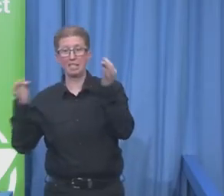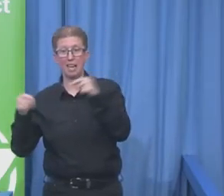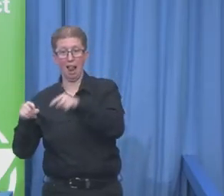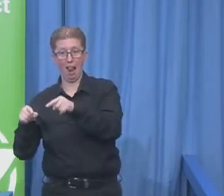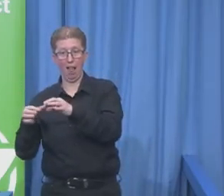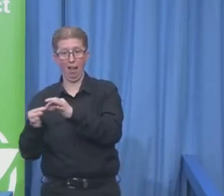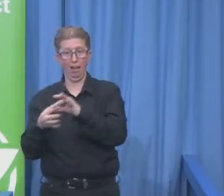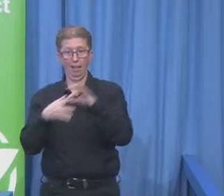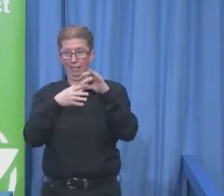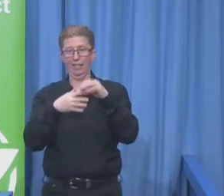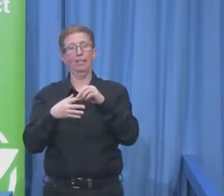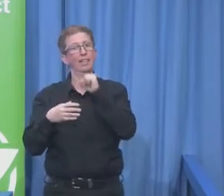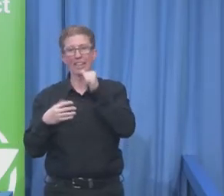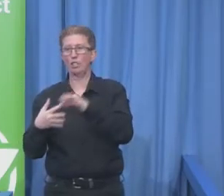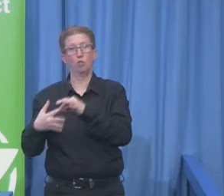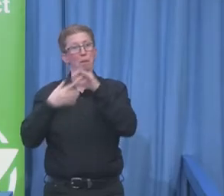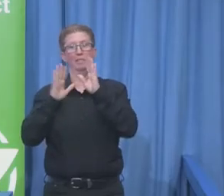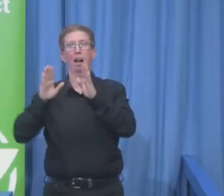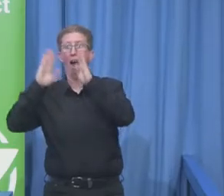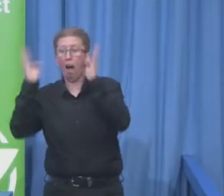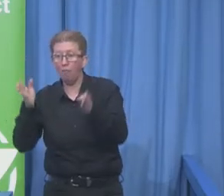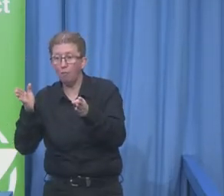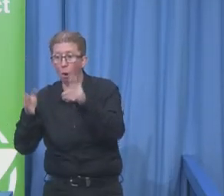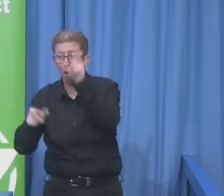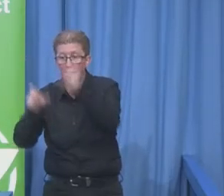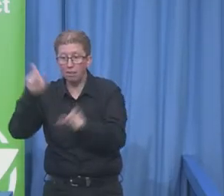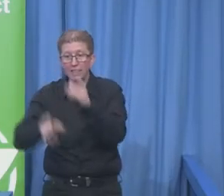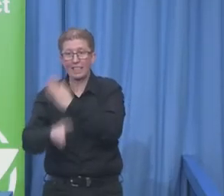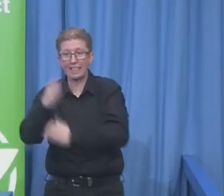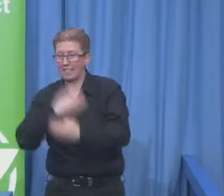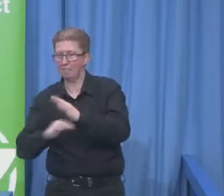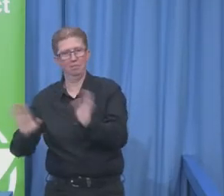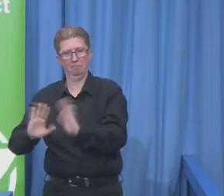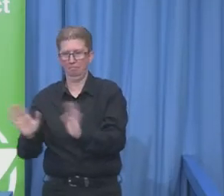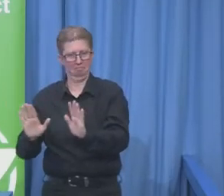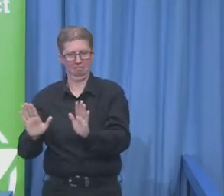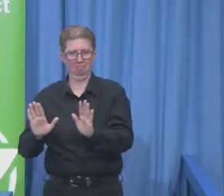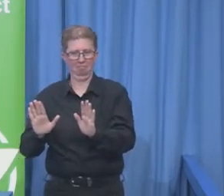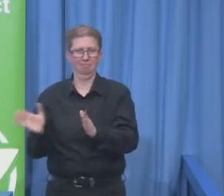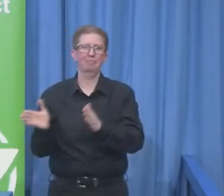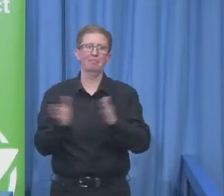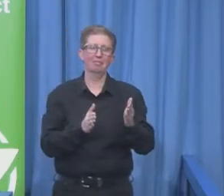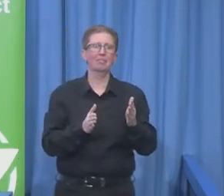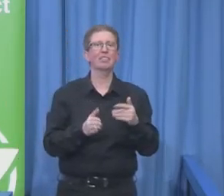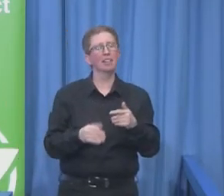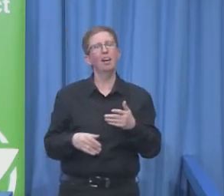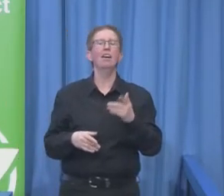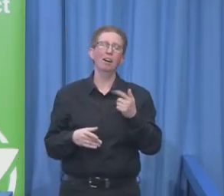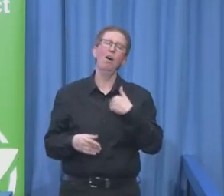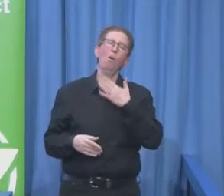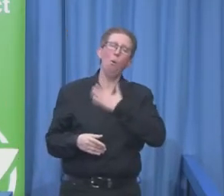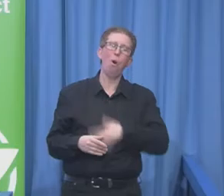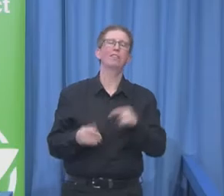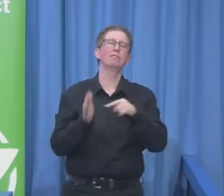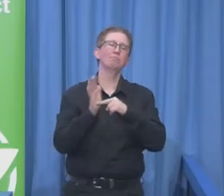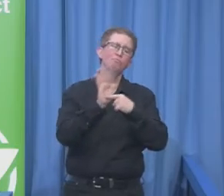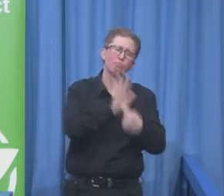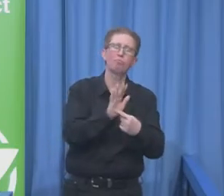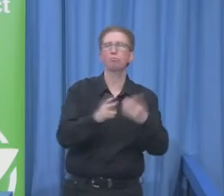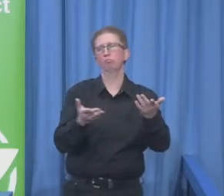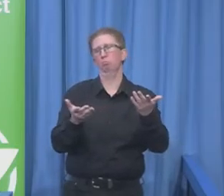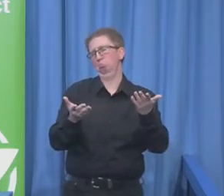in the area of disability? Yeah, so before starting Youth for Jobs 5 years back,